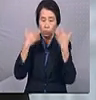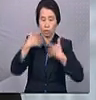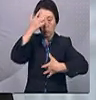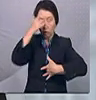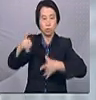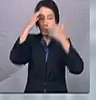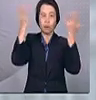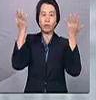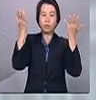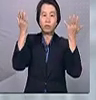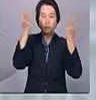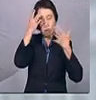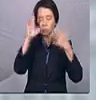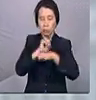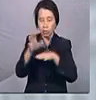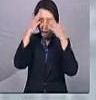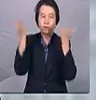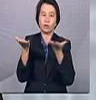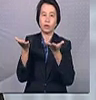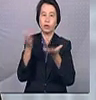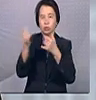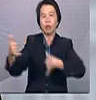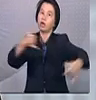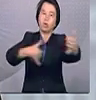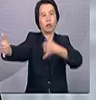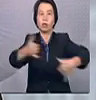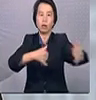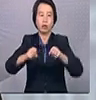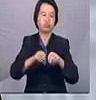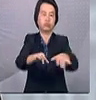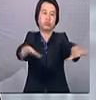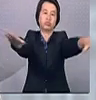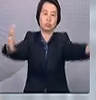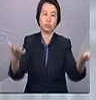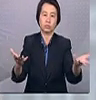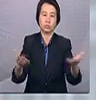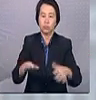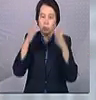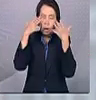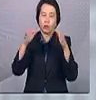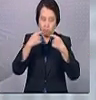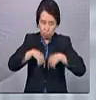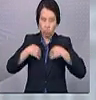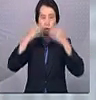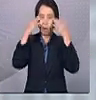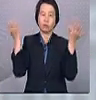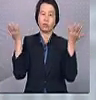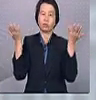have the infection. And so they go around and spread infection, not realizing that they have it in the first